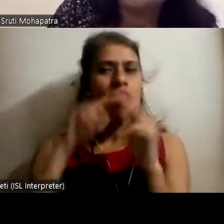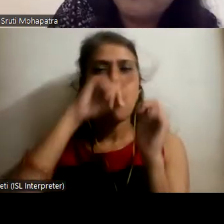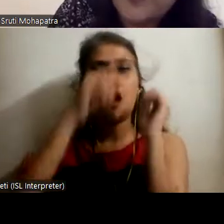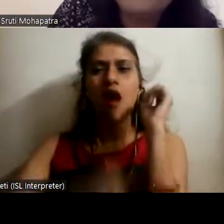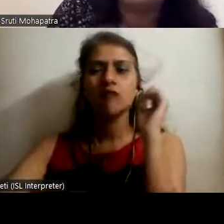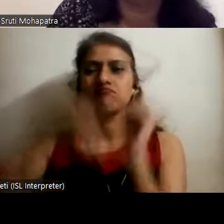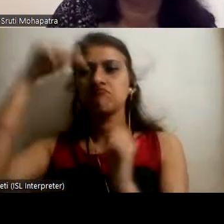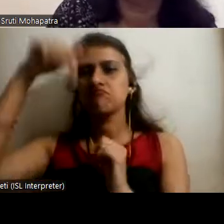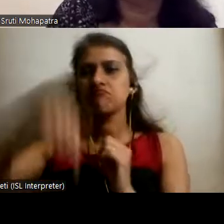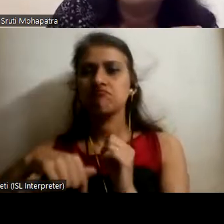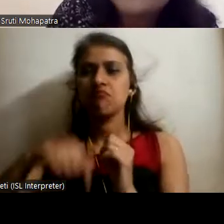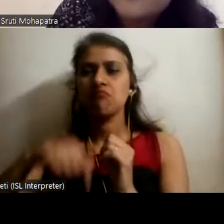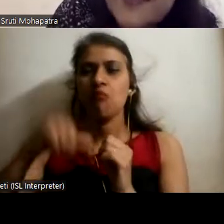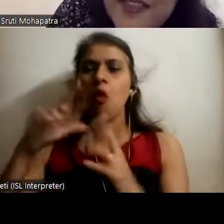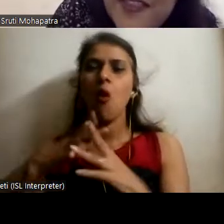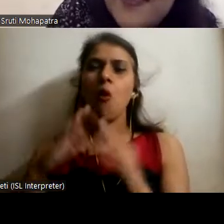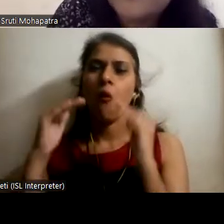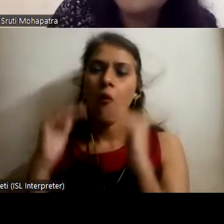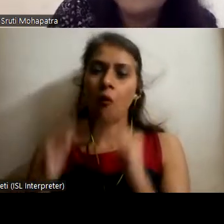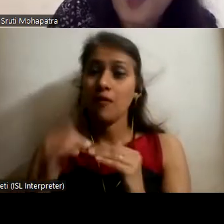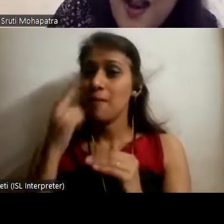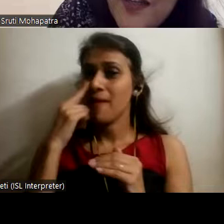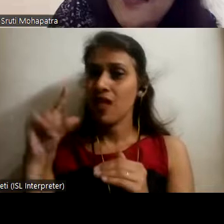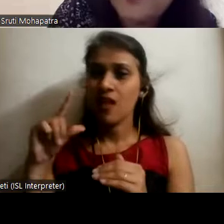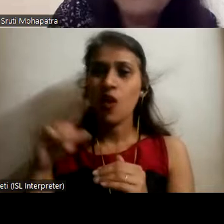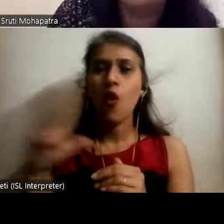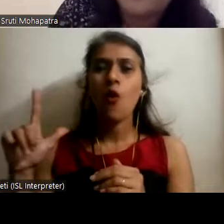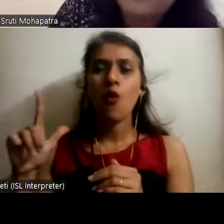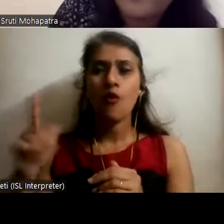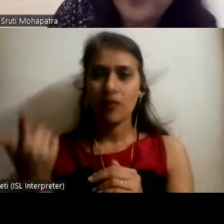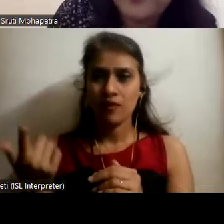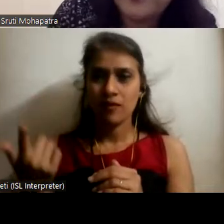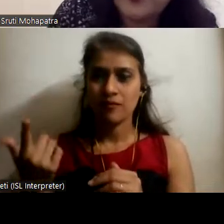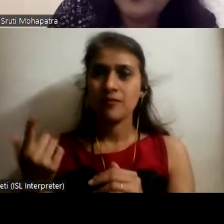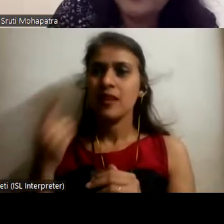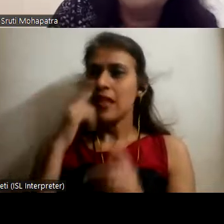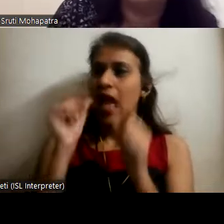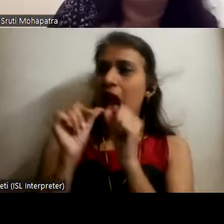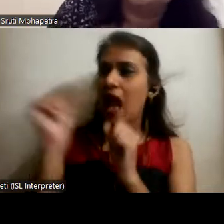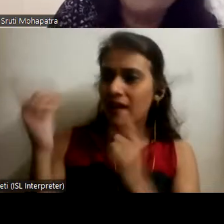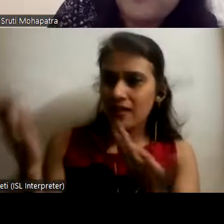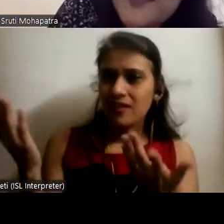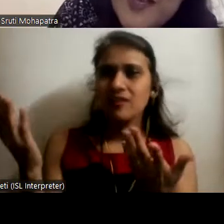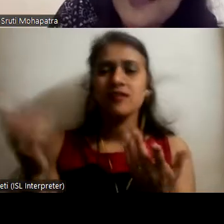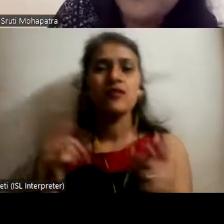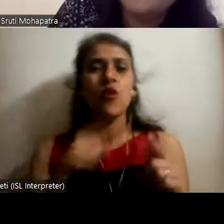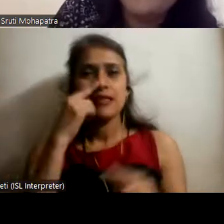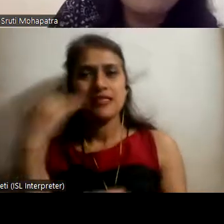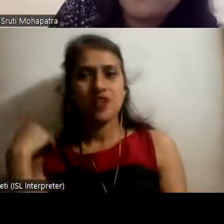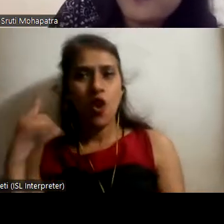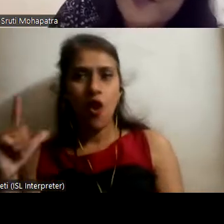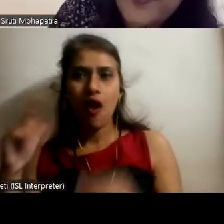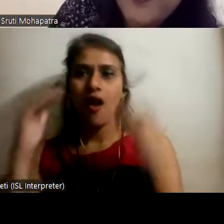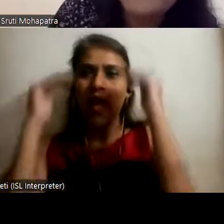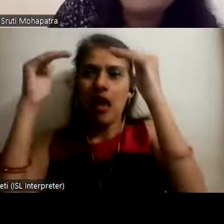mothers, mother-in-laws, sisters, aunts, the other women who were in the lowermost hierarchy and